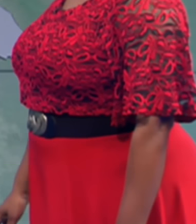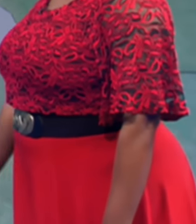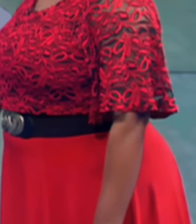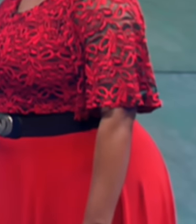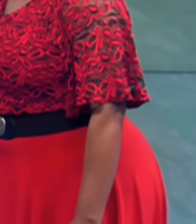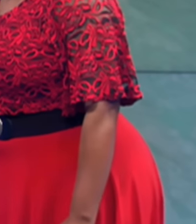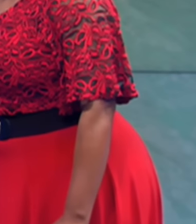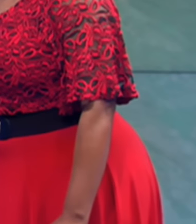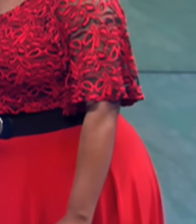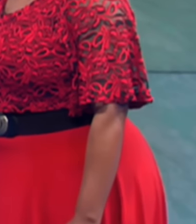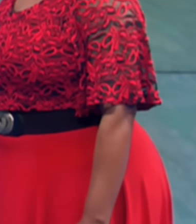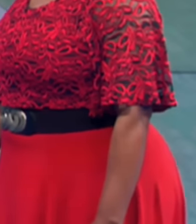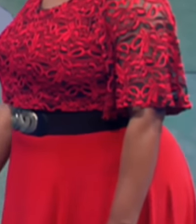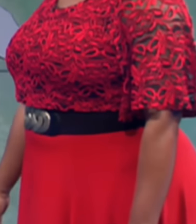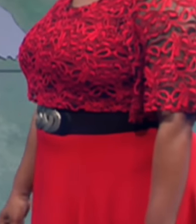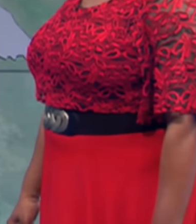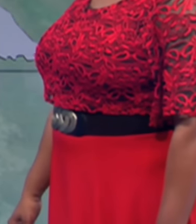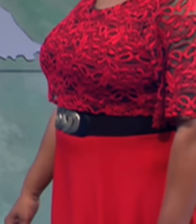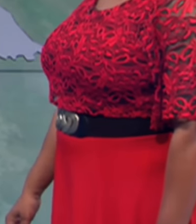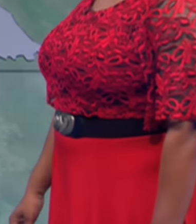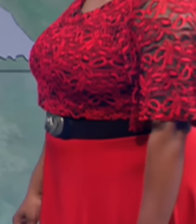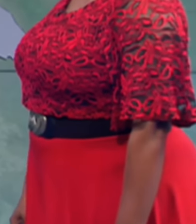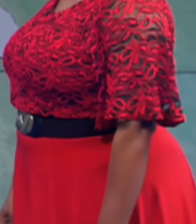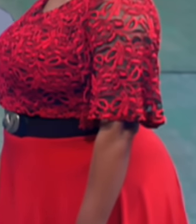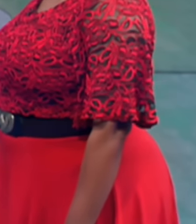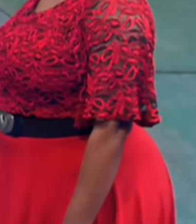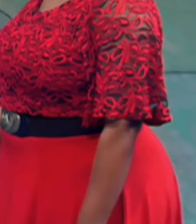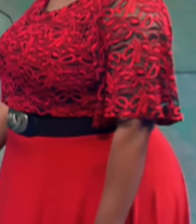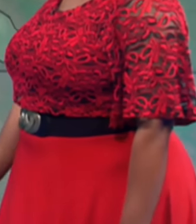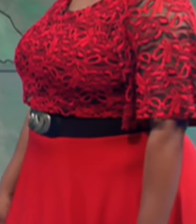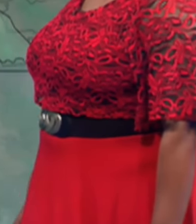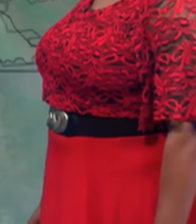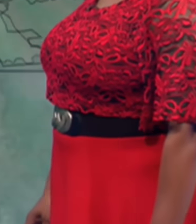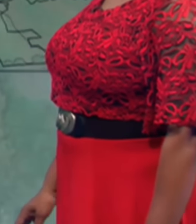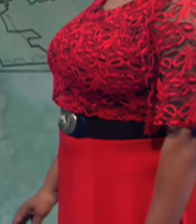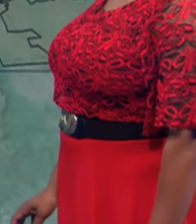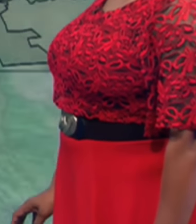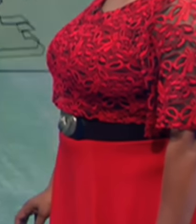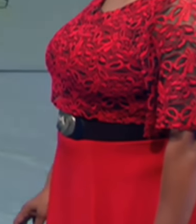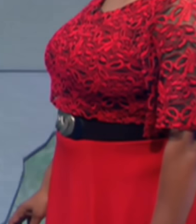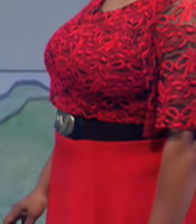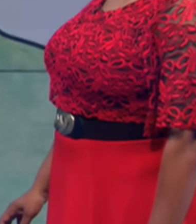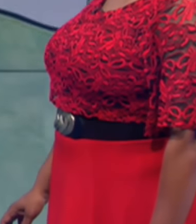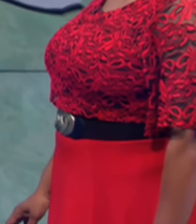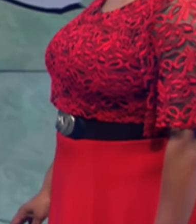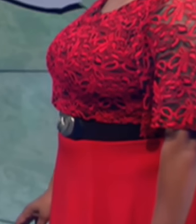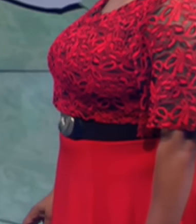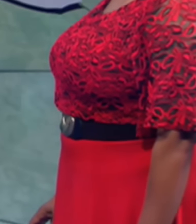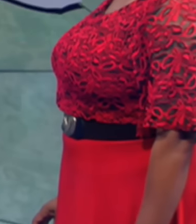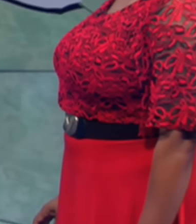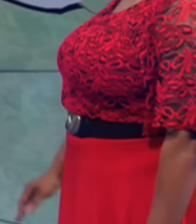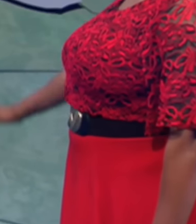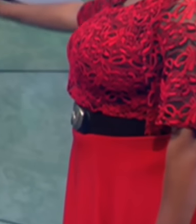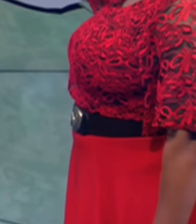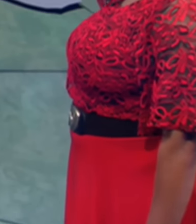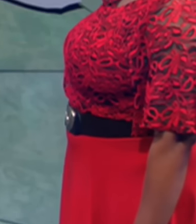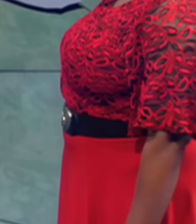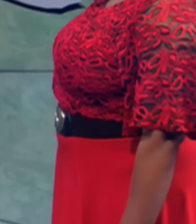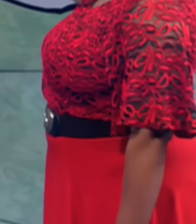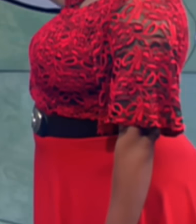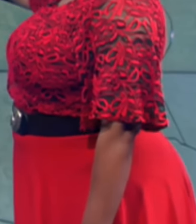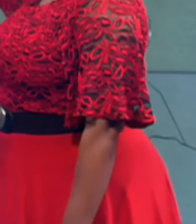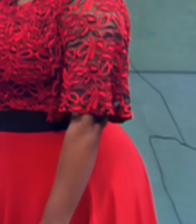gone le dipula ge re lebelela gona ga Sekhukhune re lebelela gona Mamune le Phokwane tše Nfase dipula di gona ge re tšwela pele jwale le tšona Mpumalanga re lebeletše jwalo